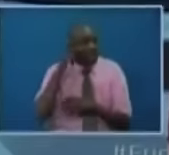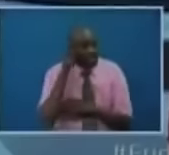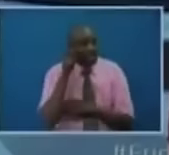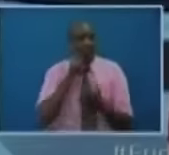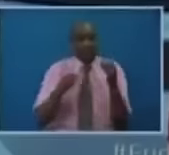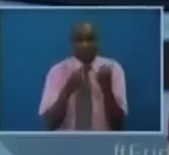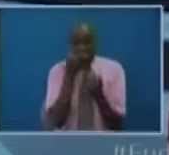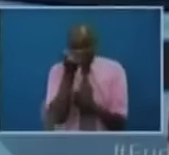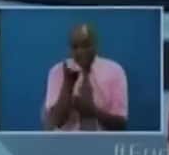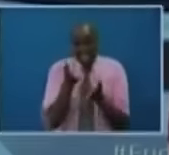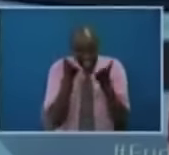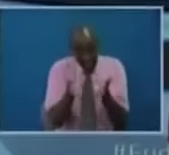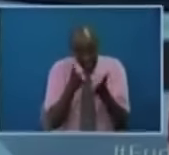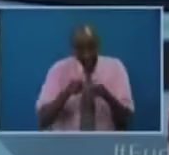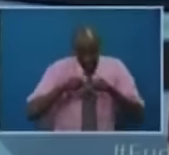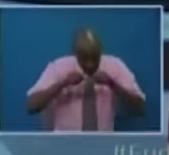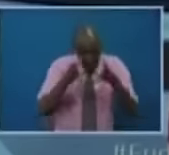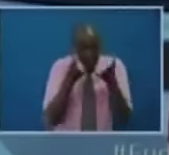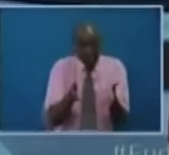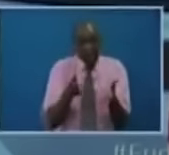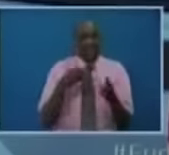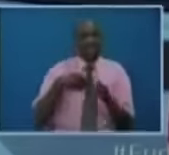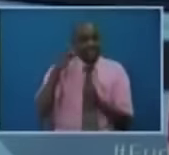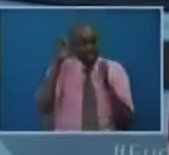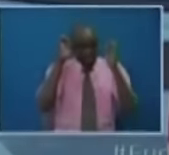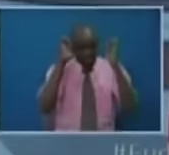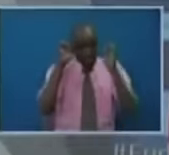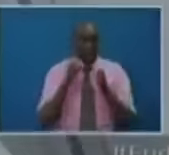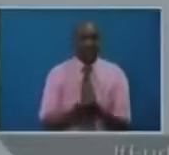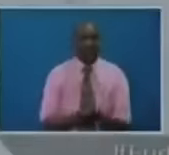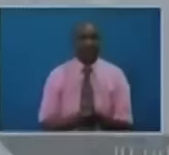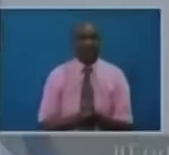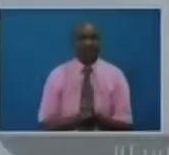the debate which is underway in Addis Ababa, Ethiopia.